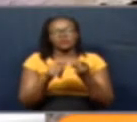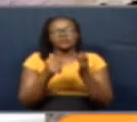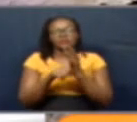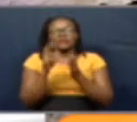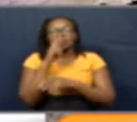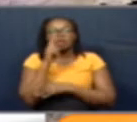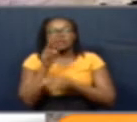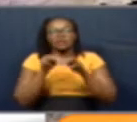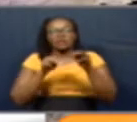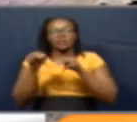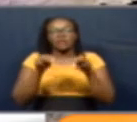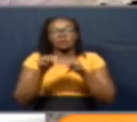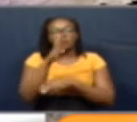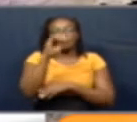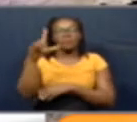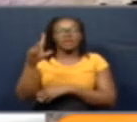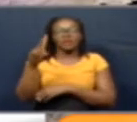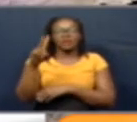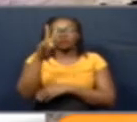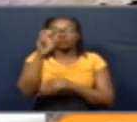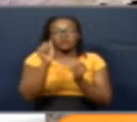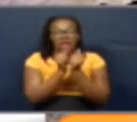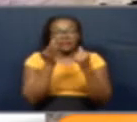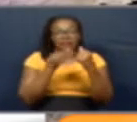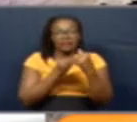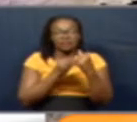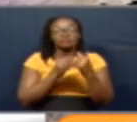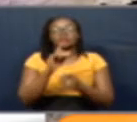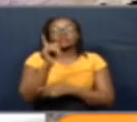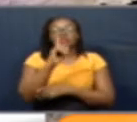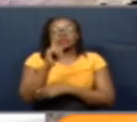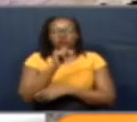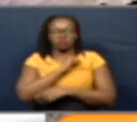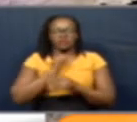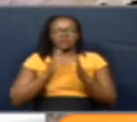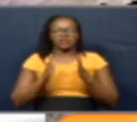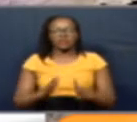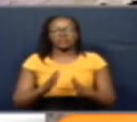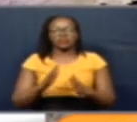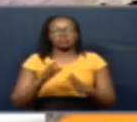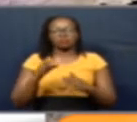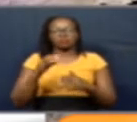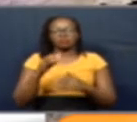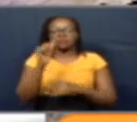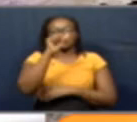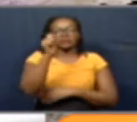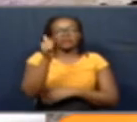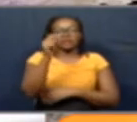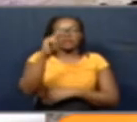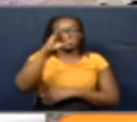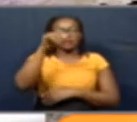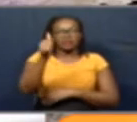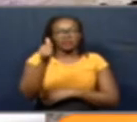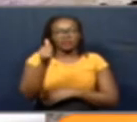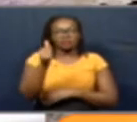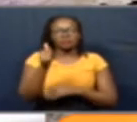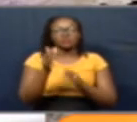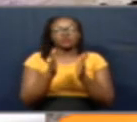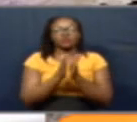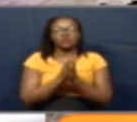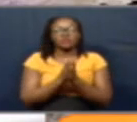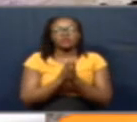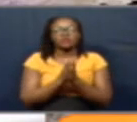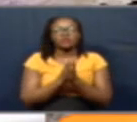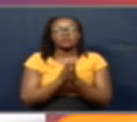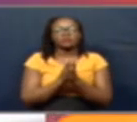of 2018 is a brainchild of Nairobi Senator Johnson Sakaja and his Makueni counterpart Mutula Kilonzo Jr. The